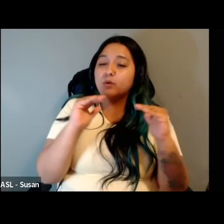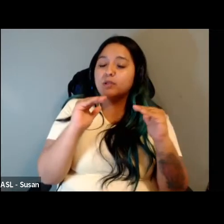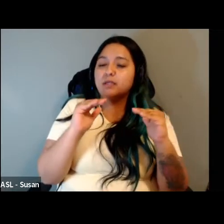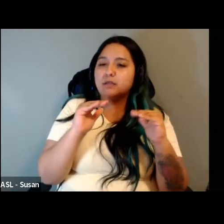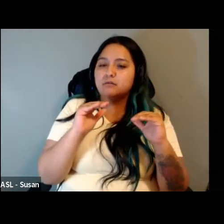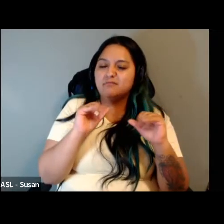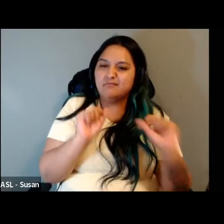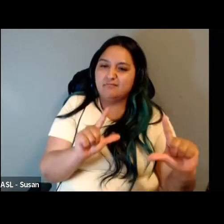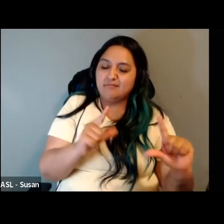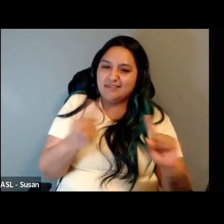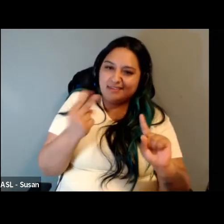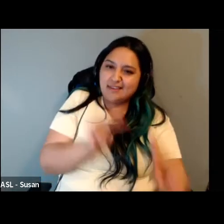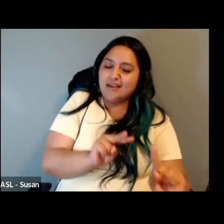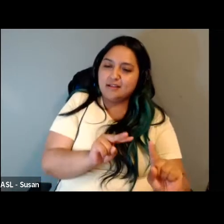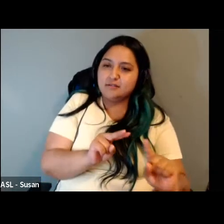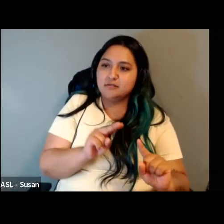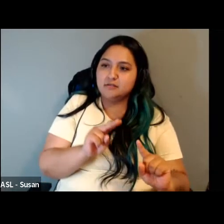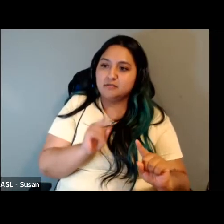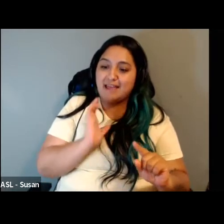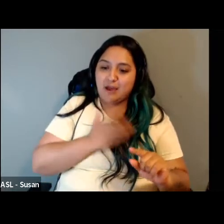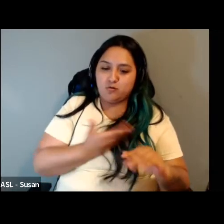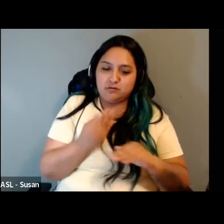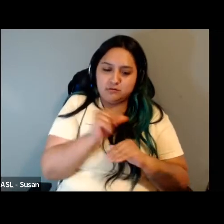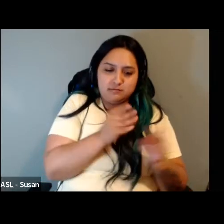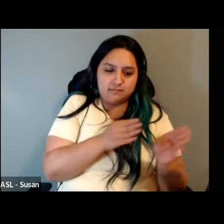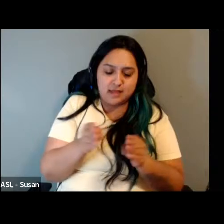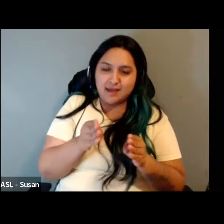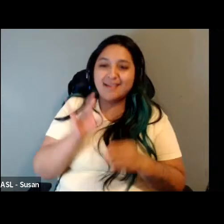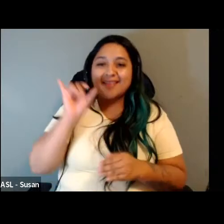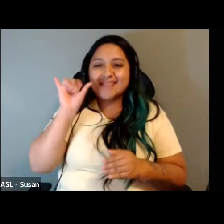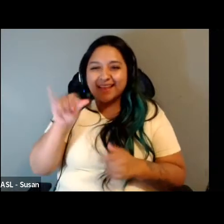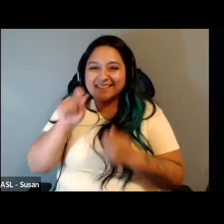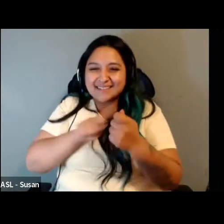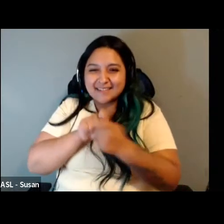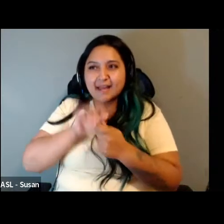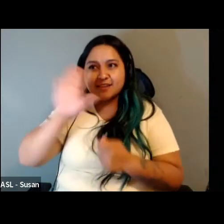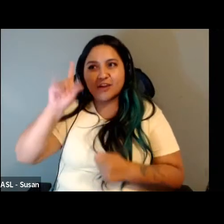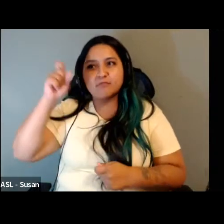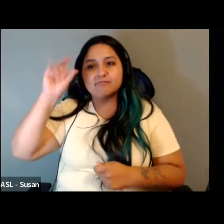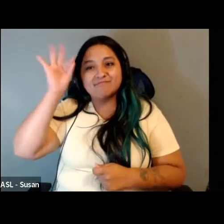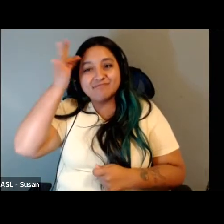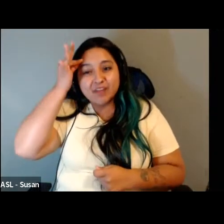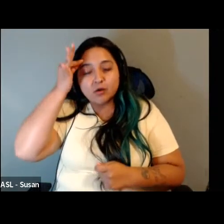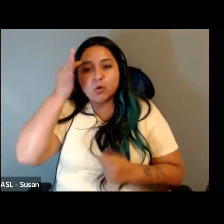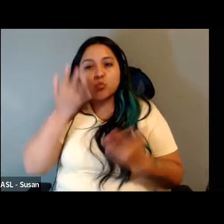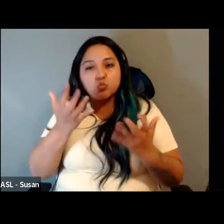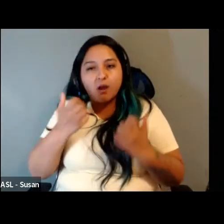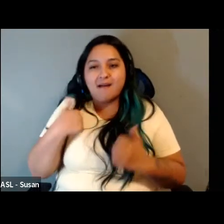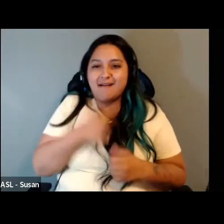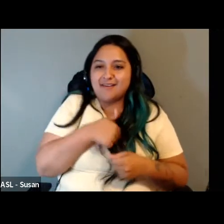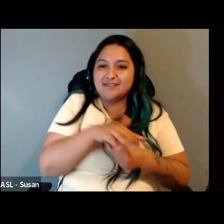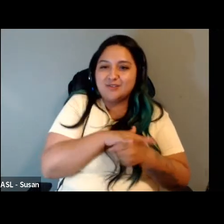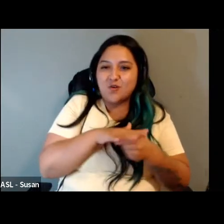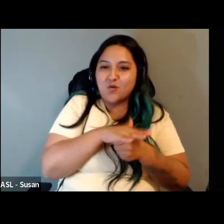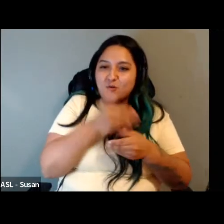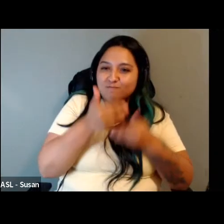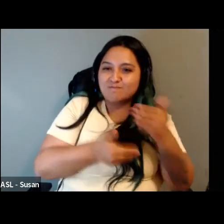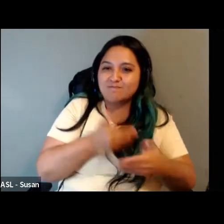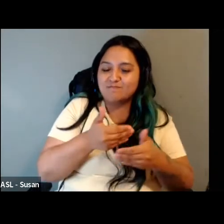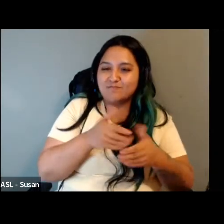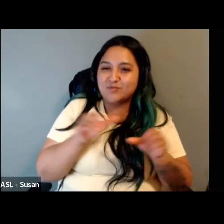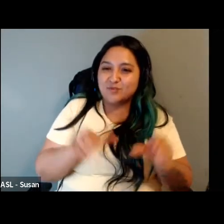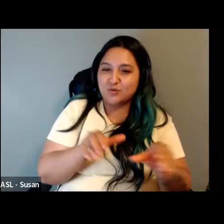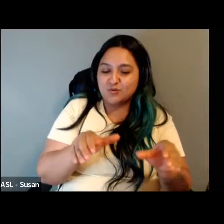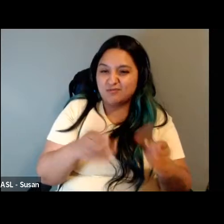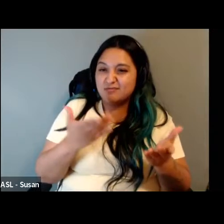what the federal government wanted local governments to do. So we stepped up to the plate and we're leading nationally.